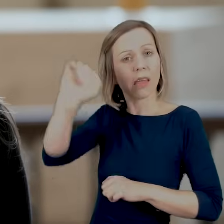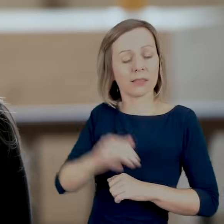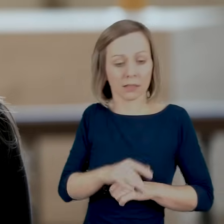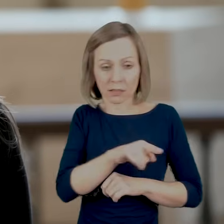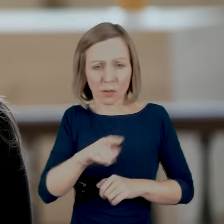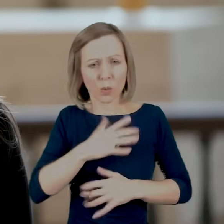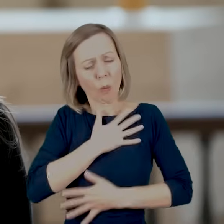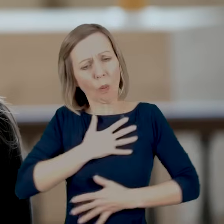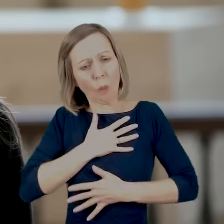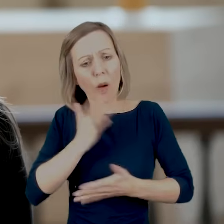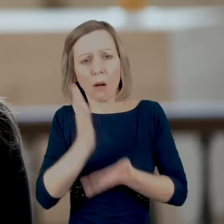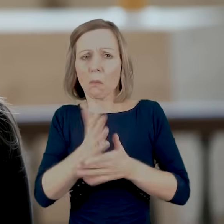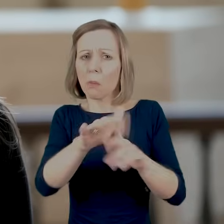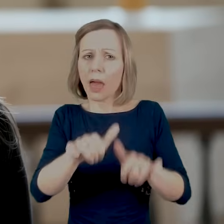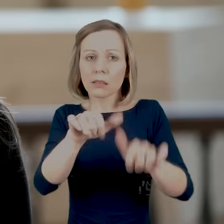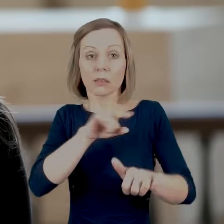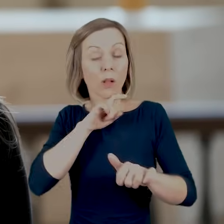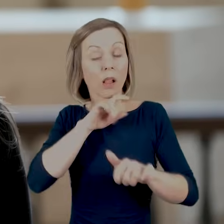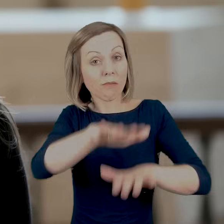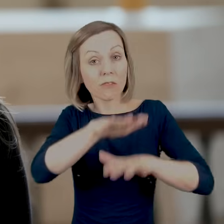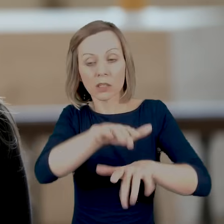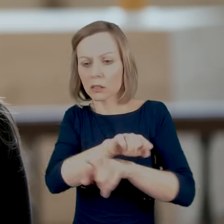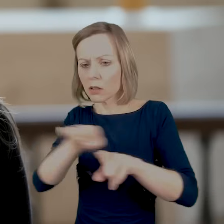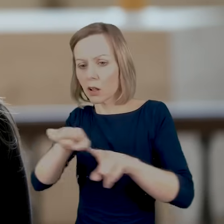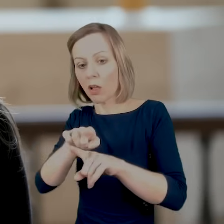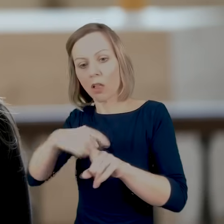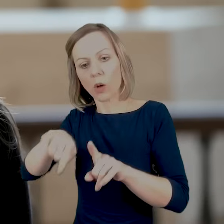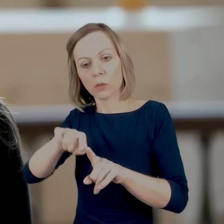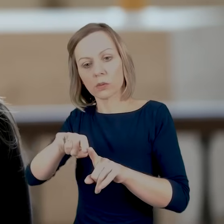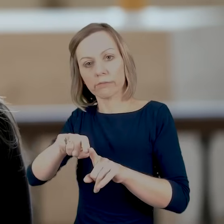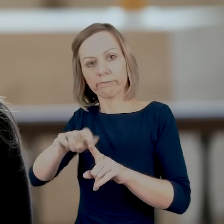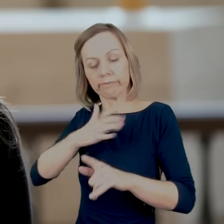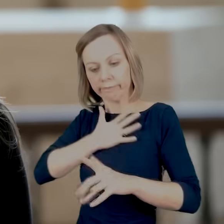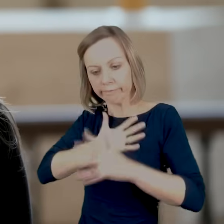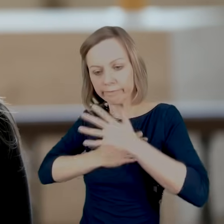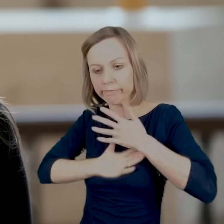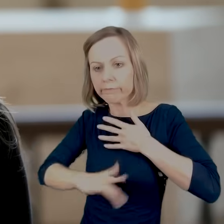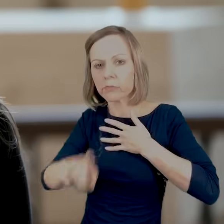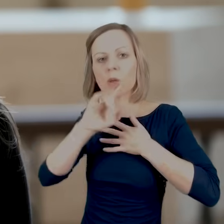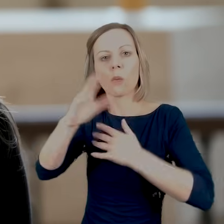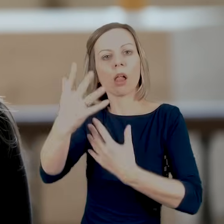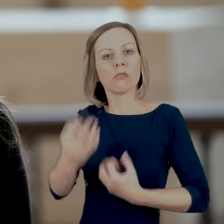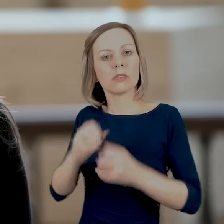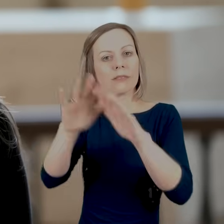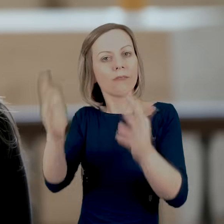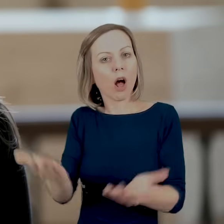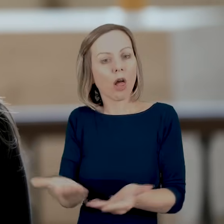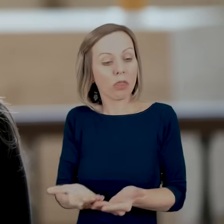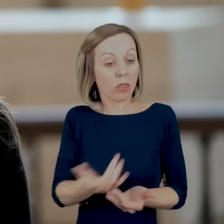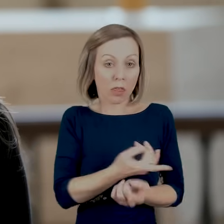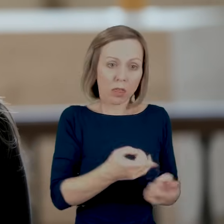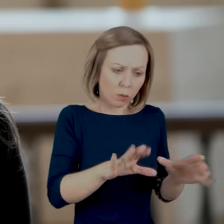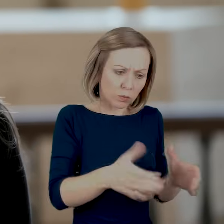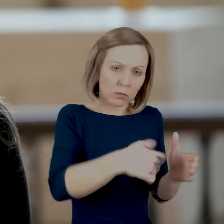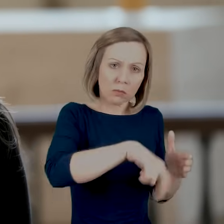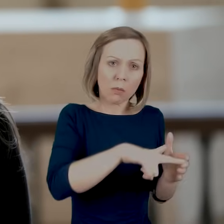heaven. Blessed are those who mourn, for they will be comforted. Blessed are the meek, for they will inherit